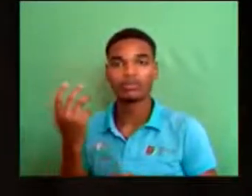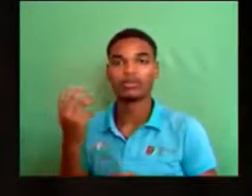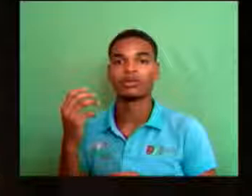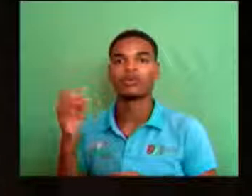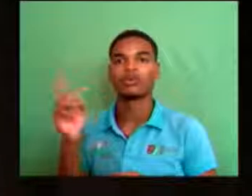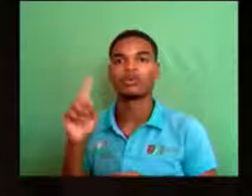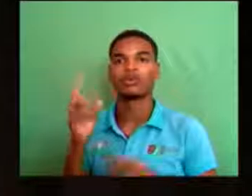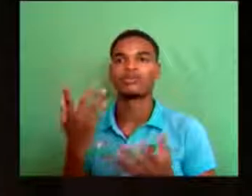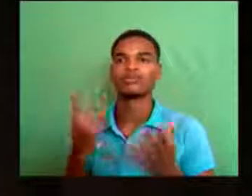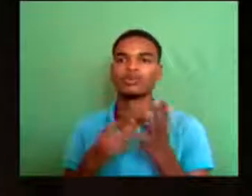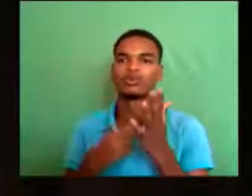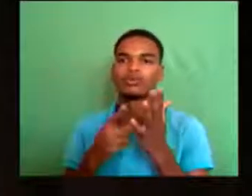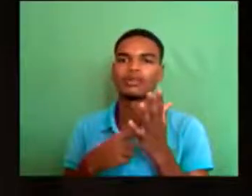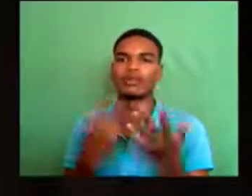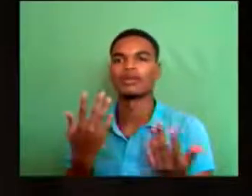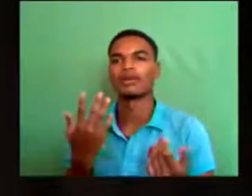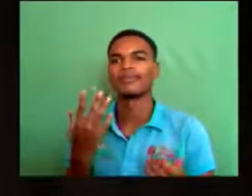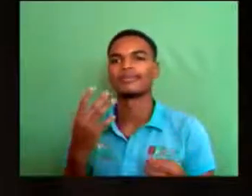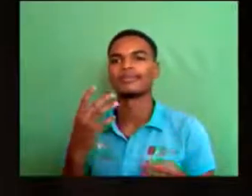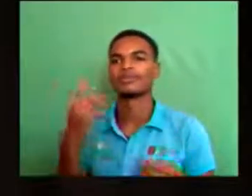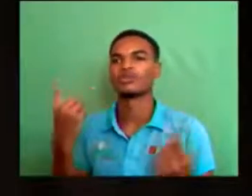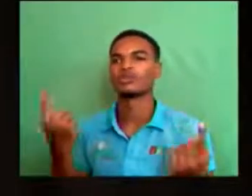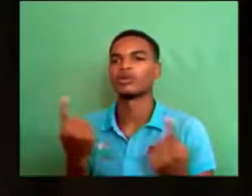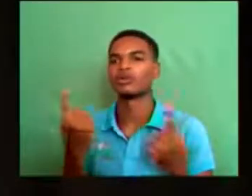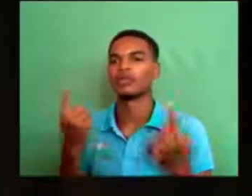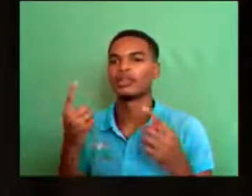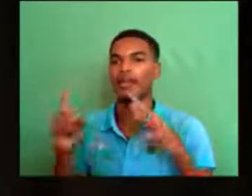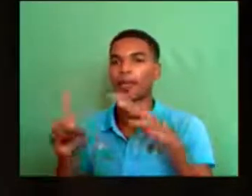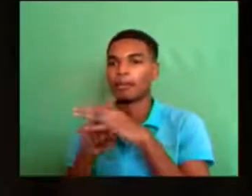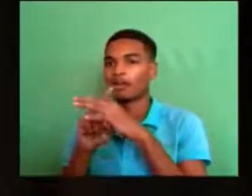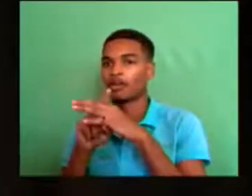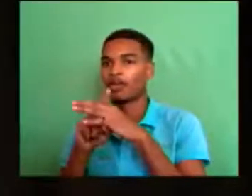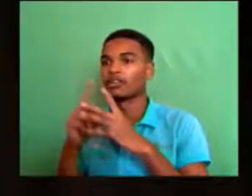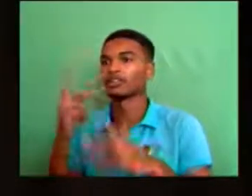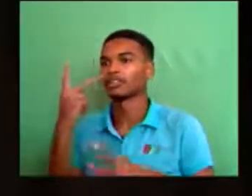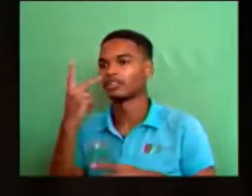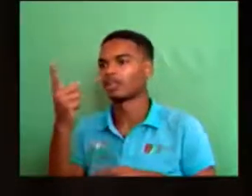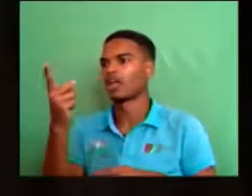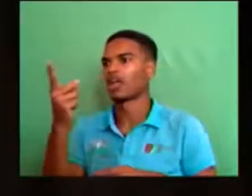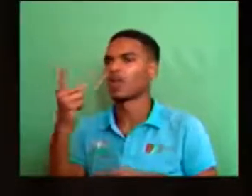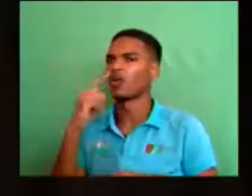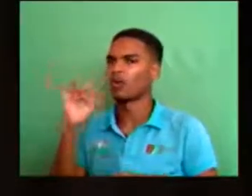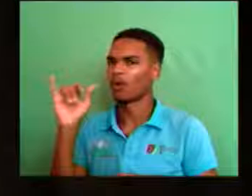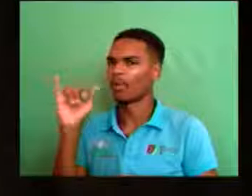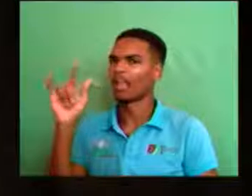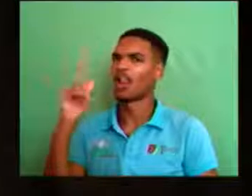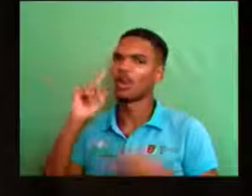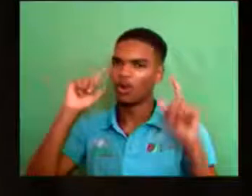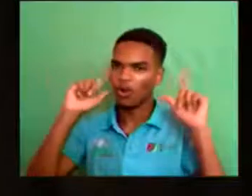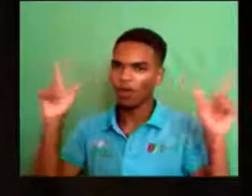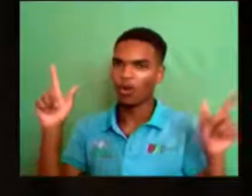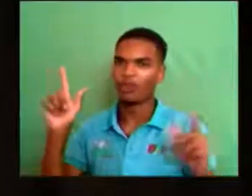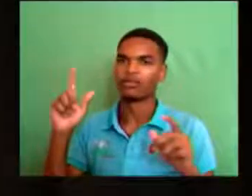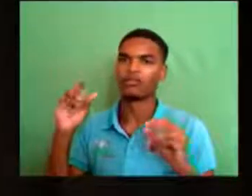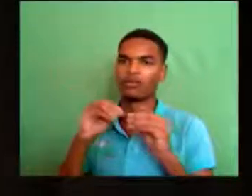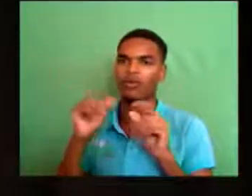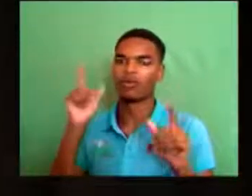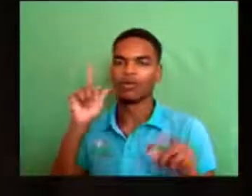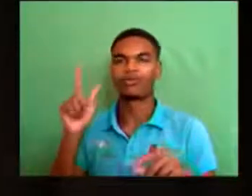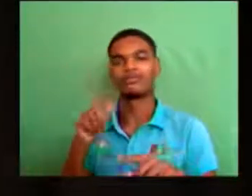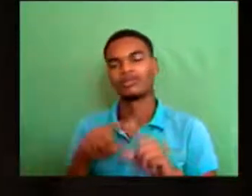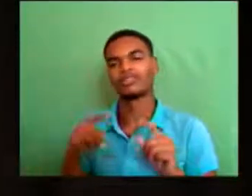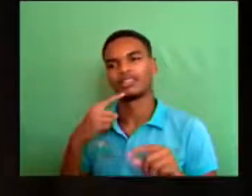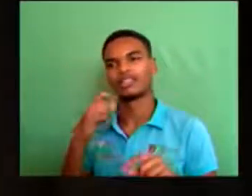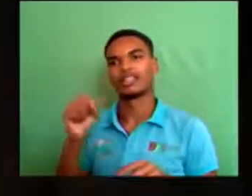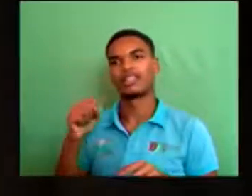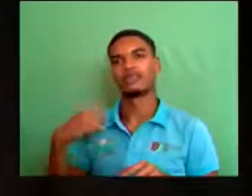sometimes, some things appear to be louder than others. And they said, yes, we'd love that. And on